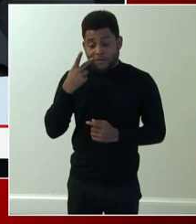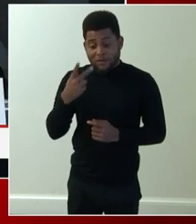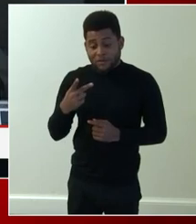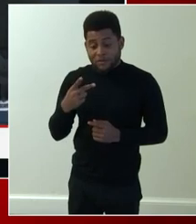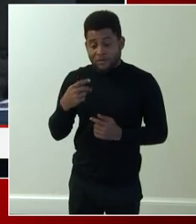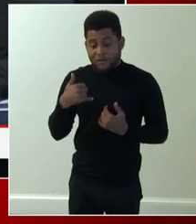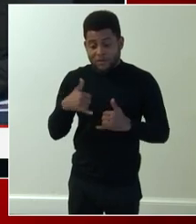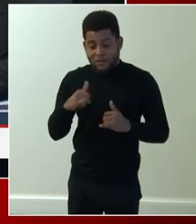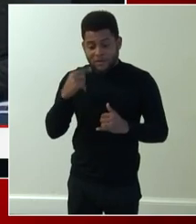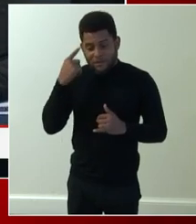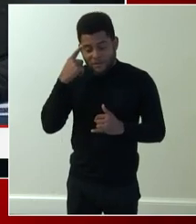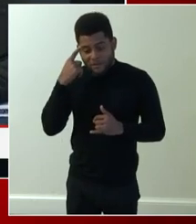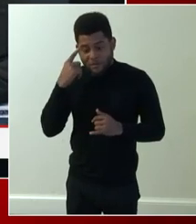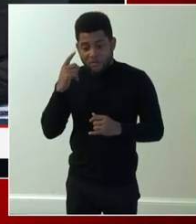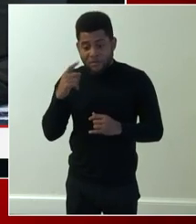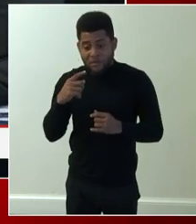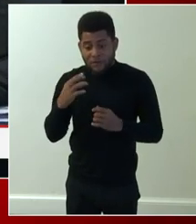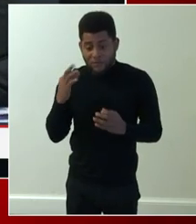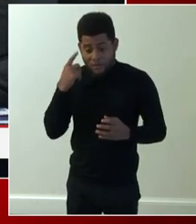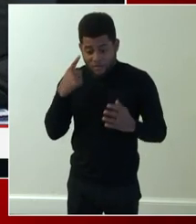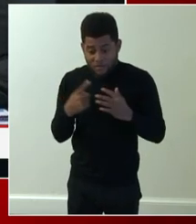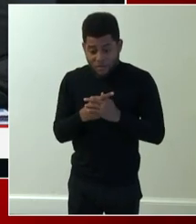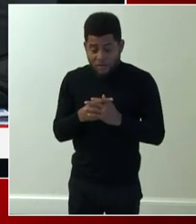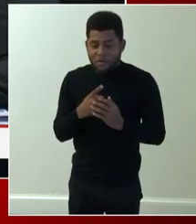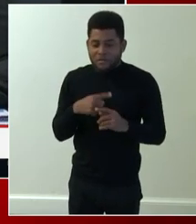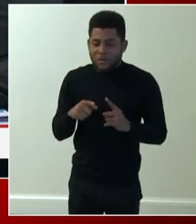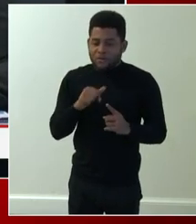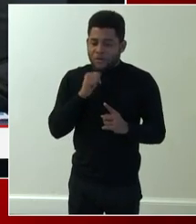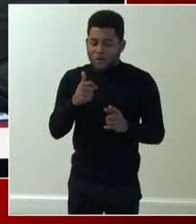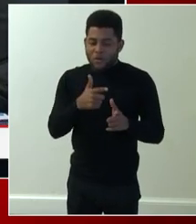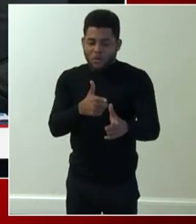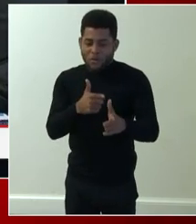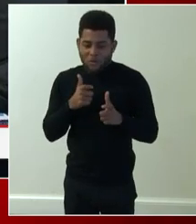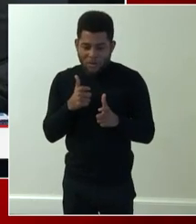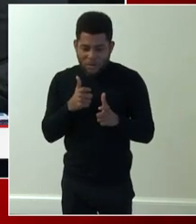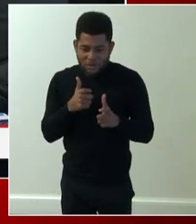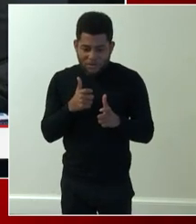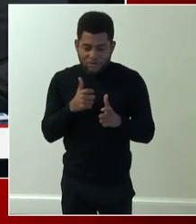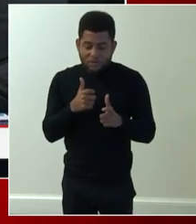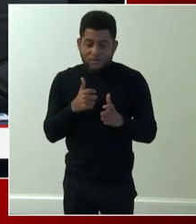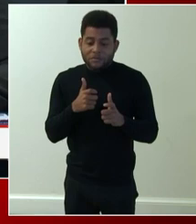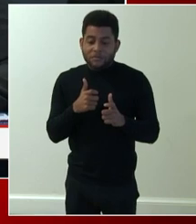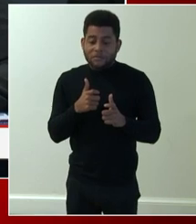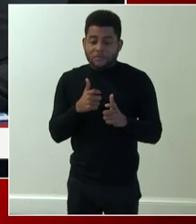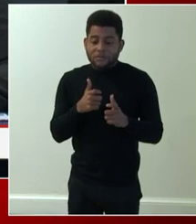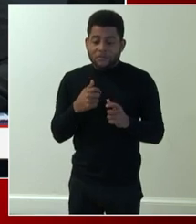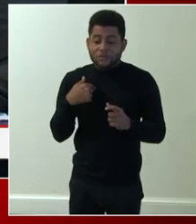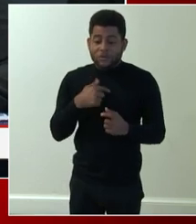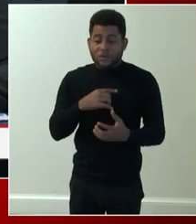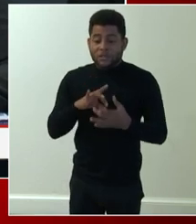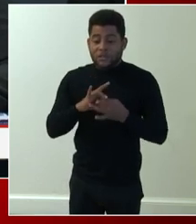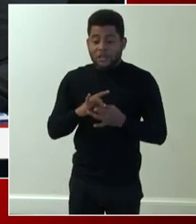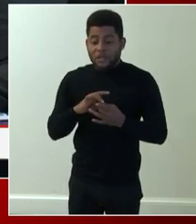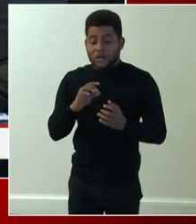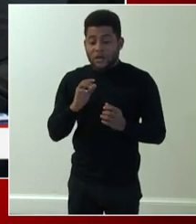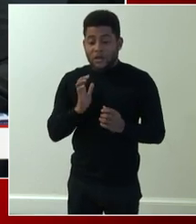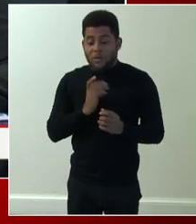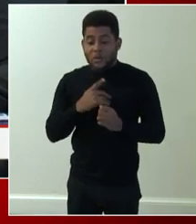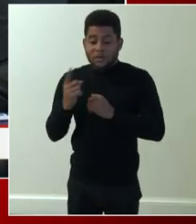mind. And we move very quickly and decisively as relates to our discipline.